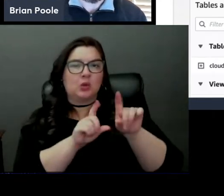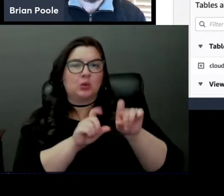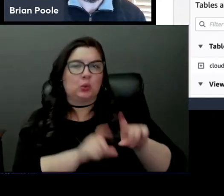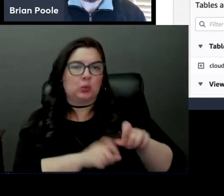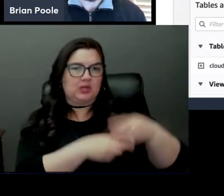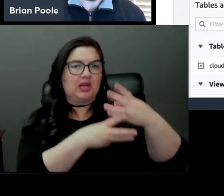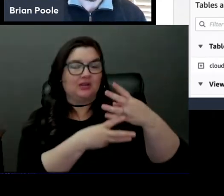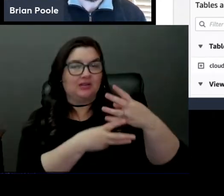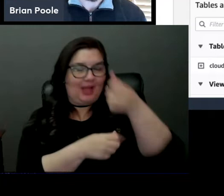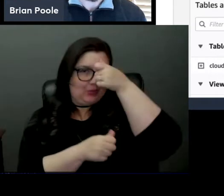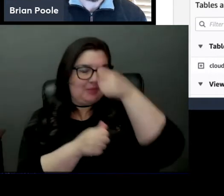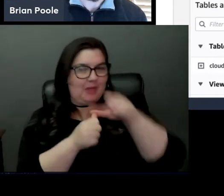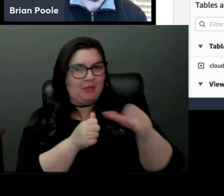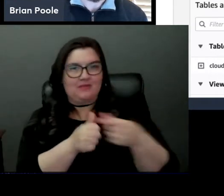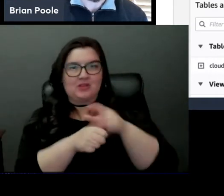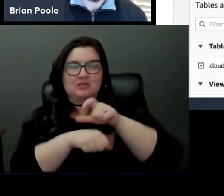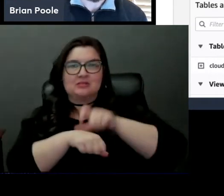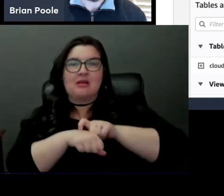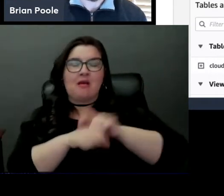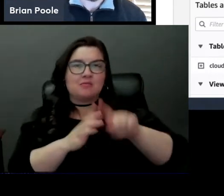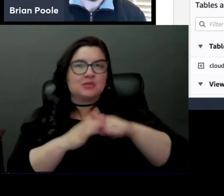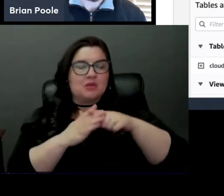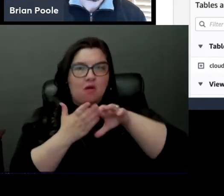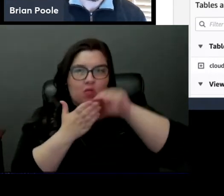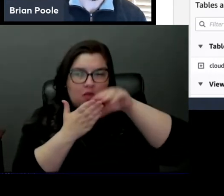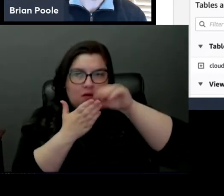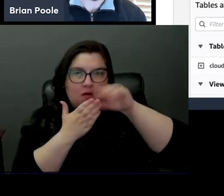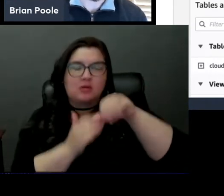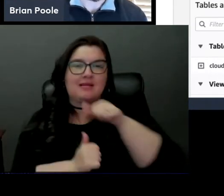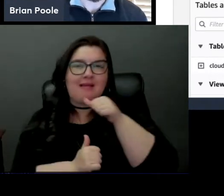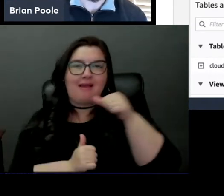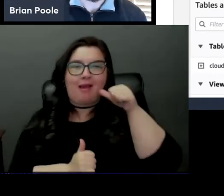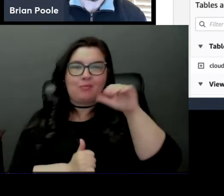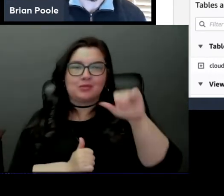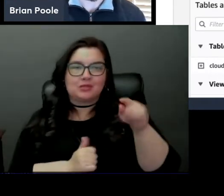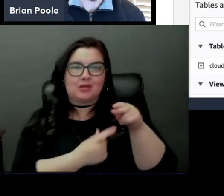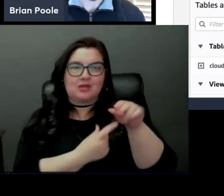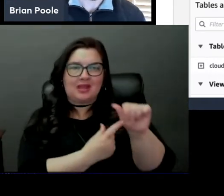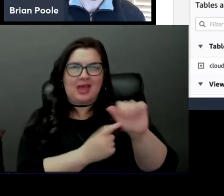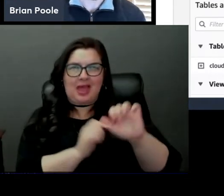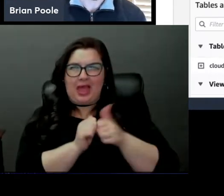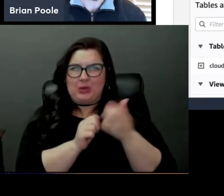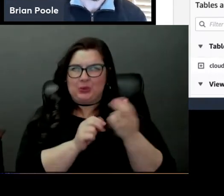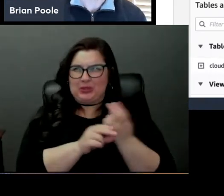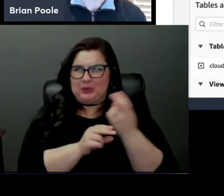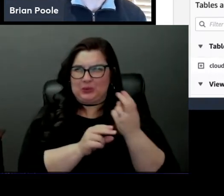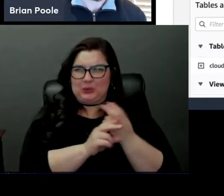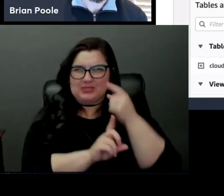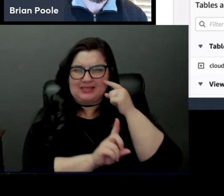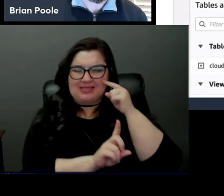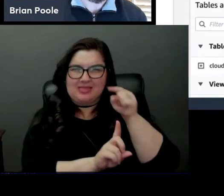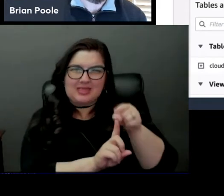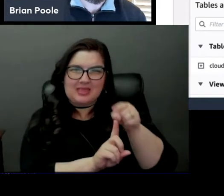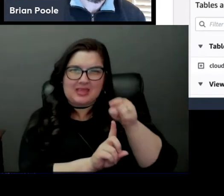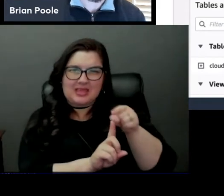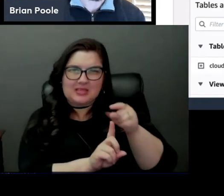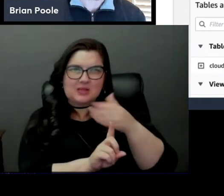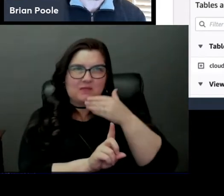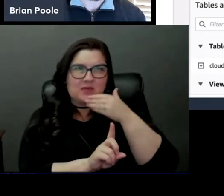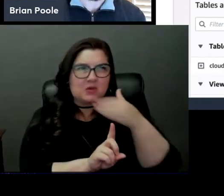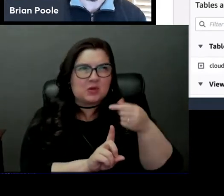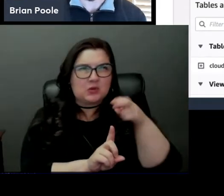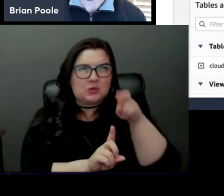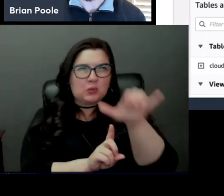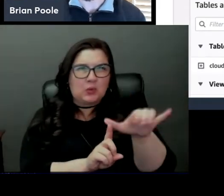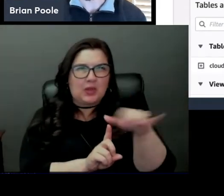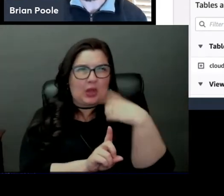Amazon Athena, one of my challenges was, how do I actually use this? What does a good query look like? How do I do